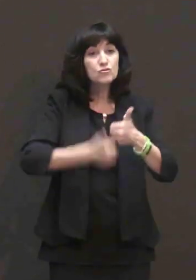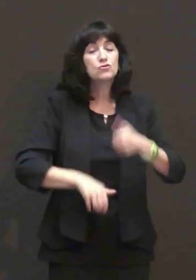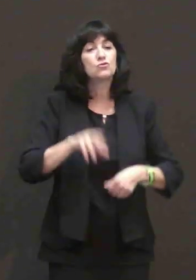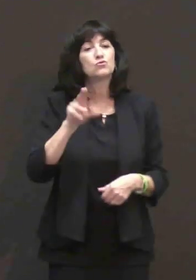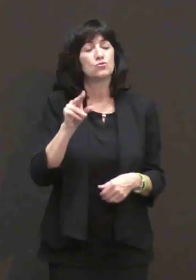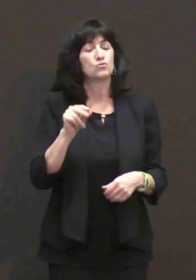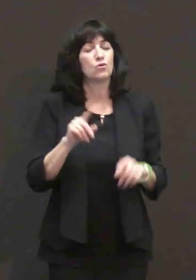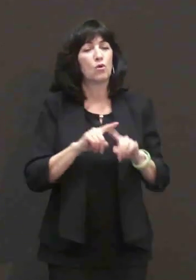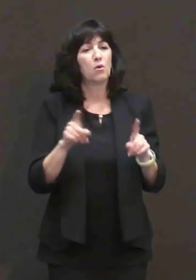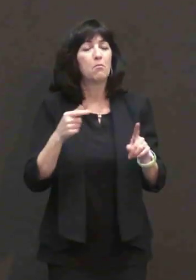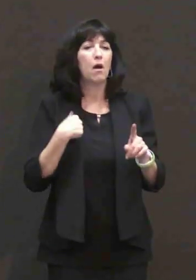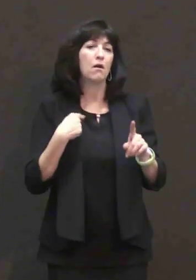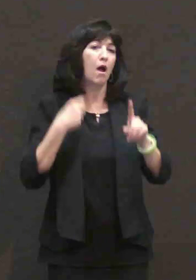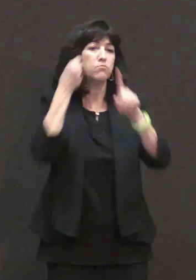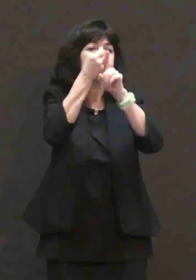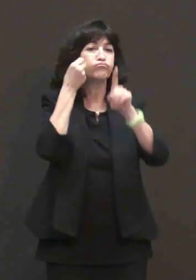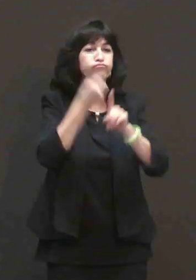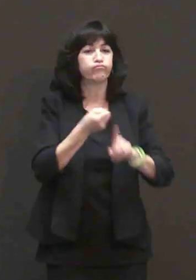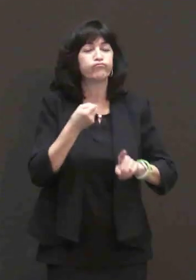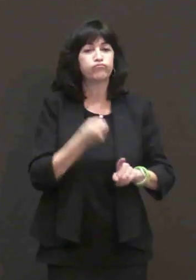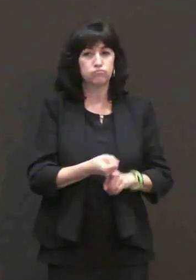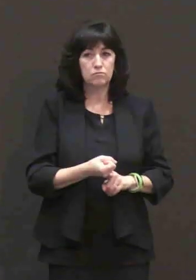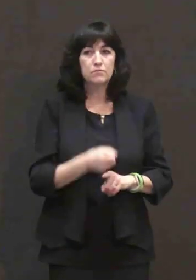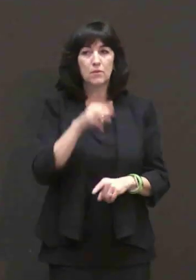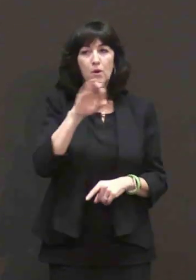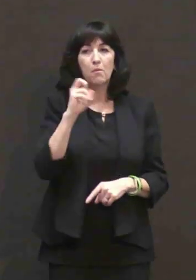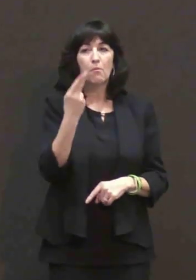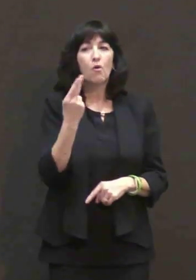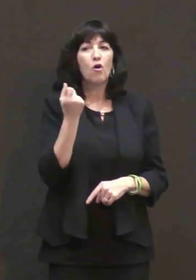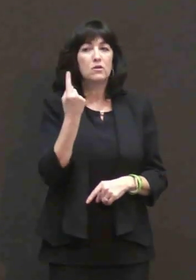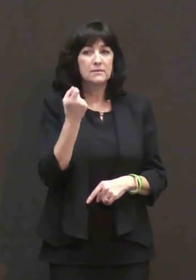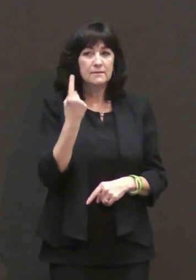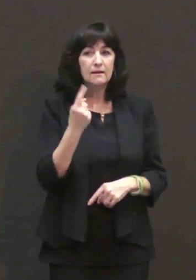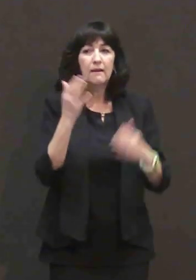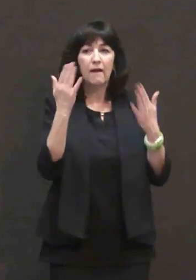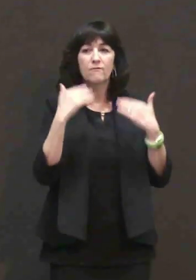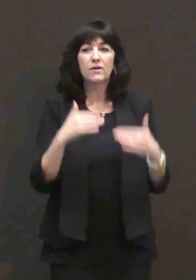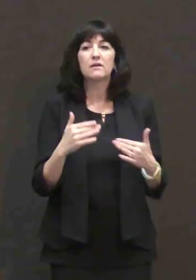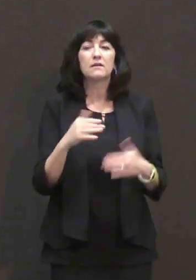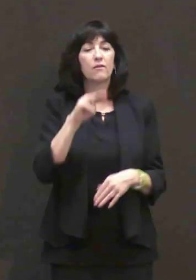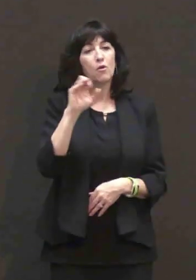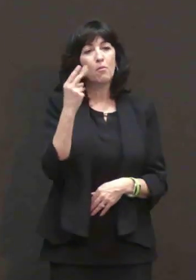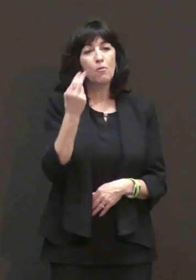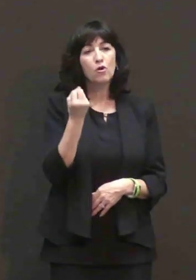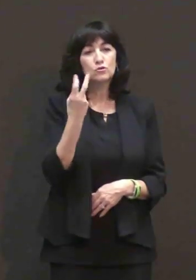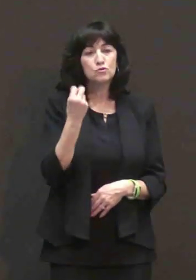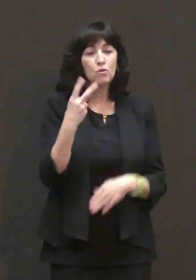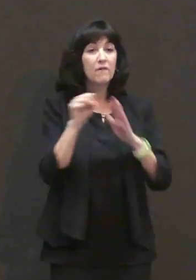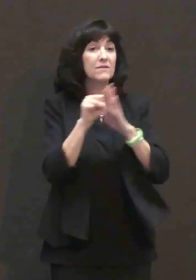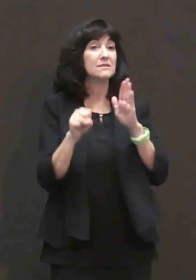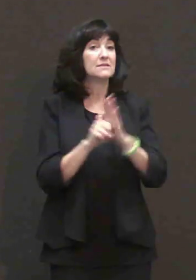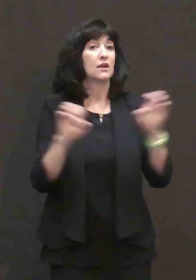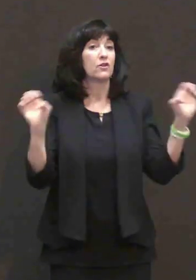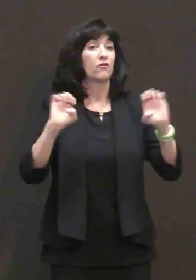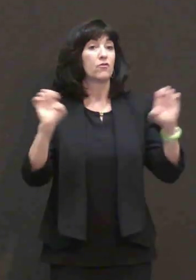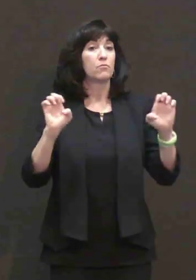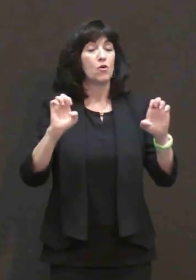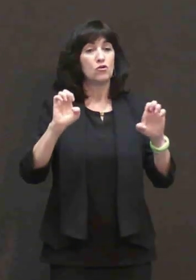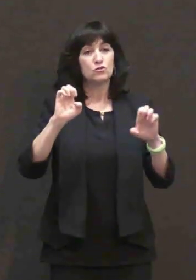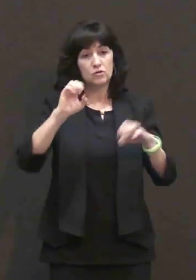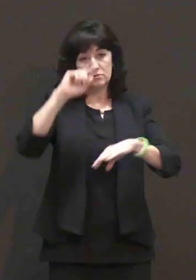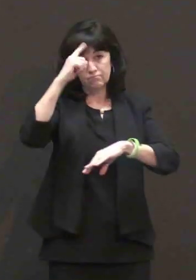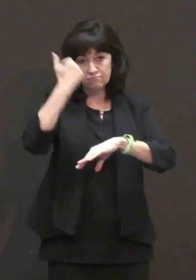on March the 12th, and then the amendments to that as we close down various parts of our economy and activity across